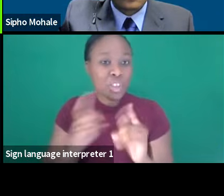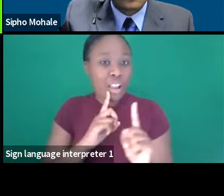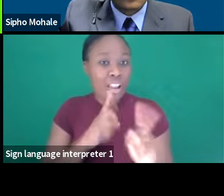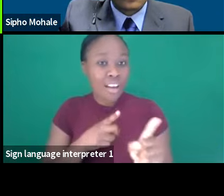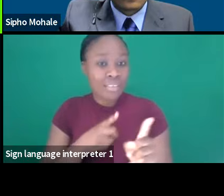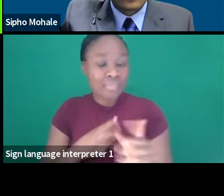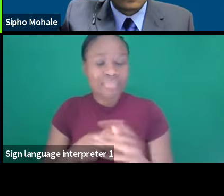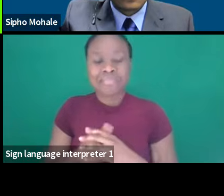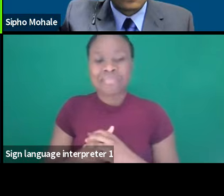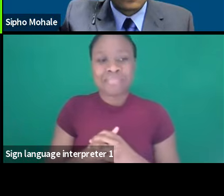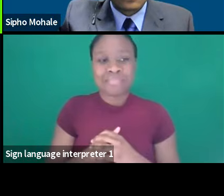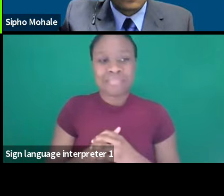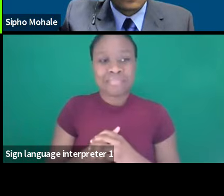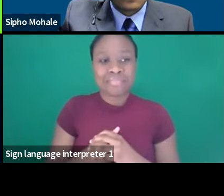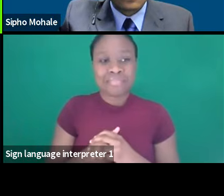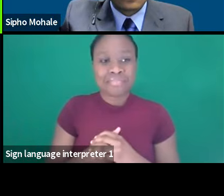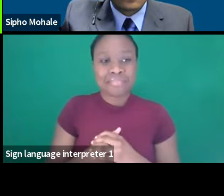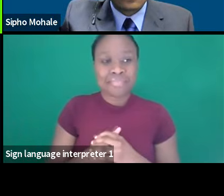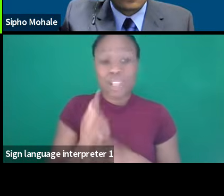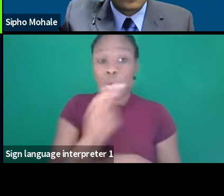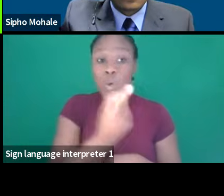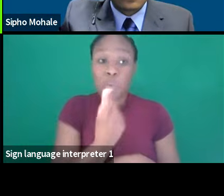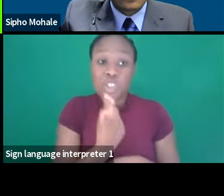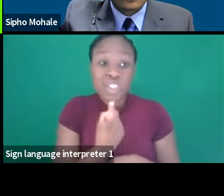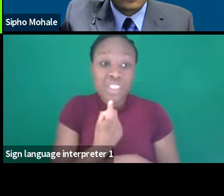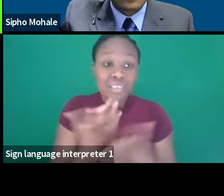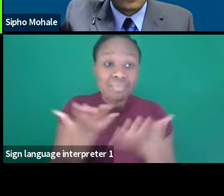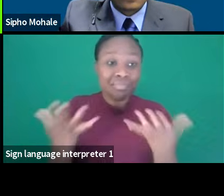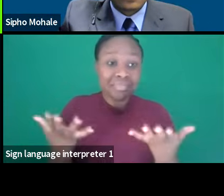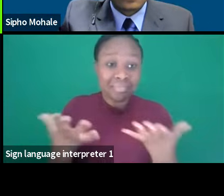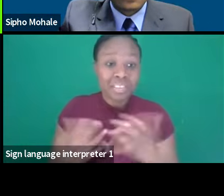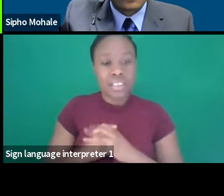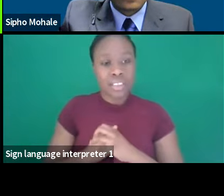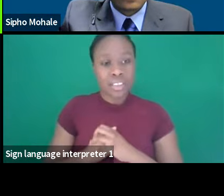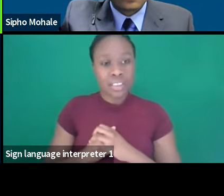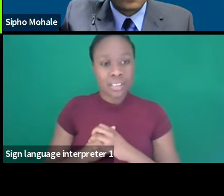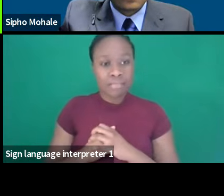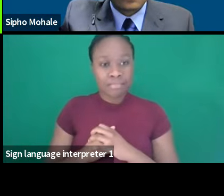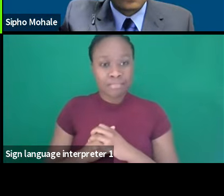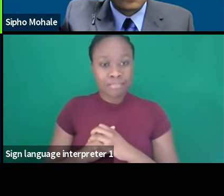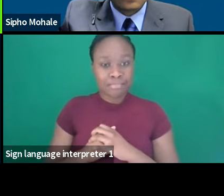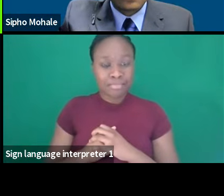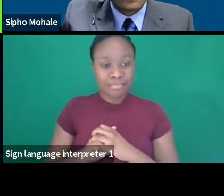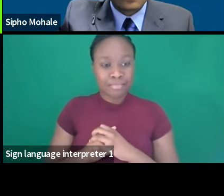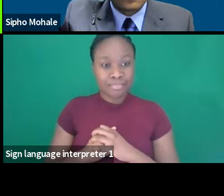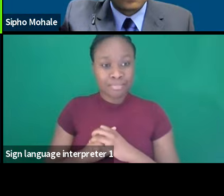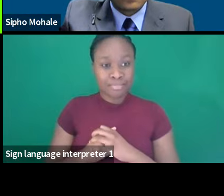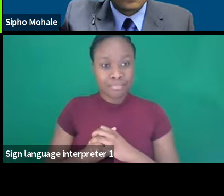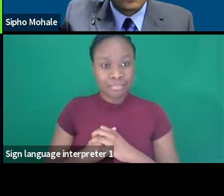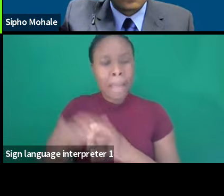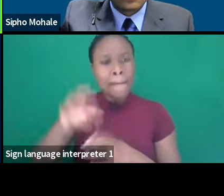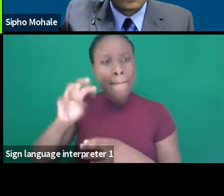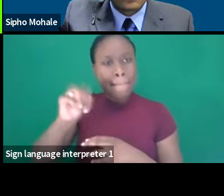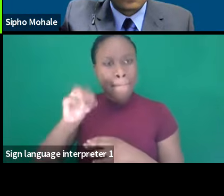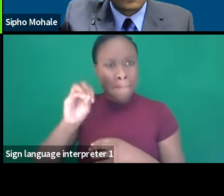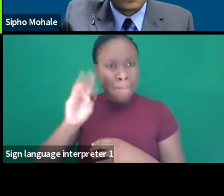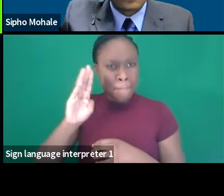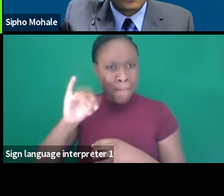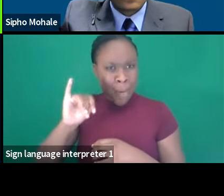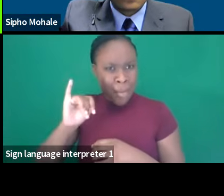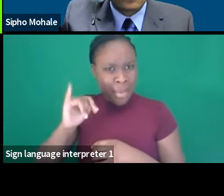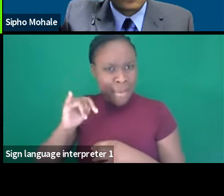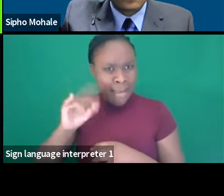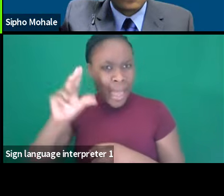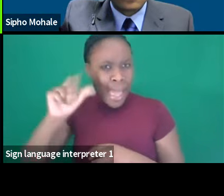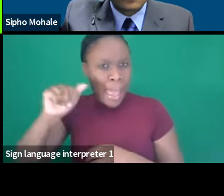The next question is follows as, where can I upload my Mobi app?